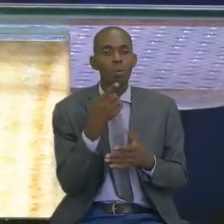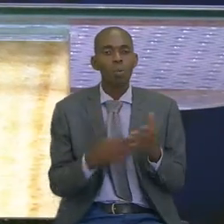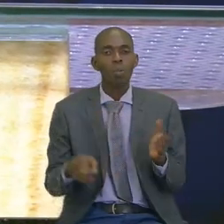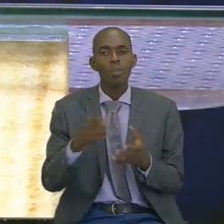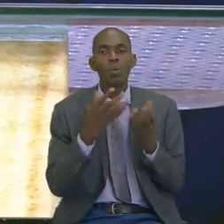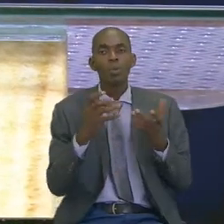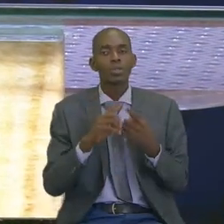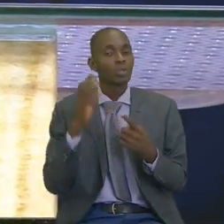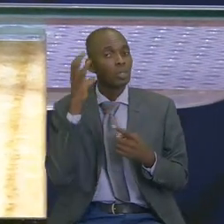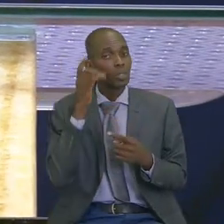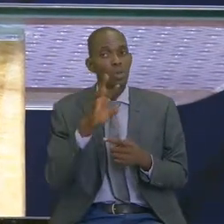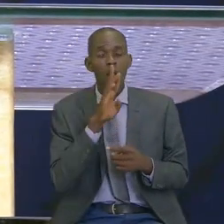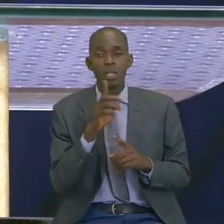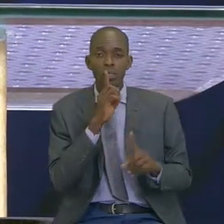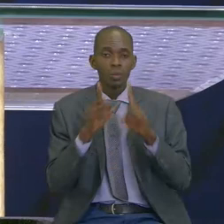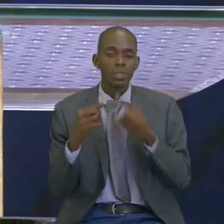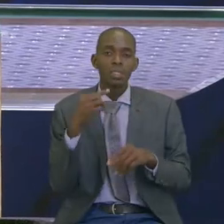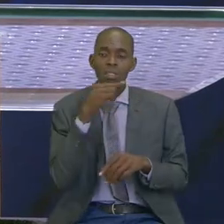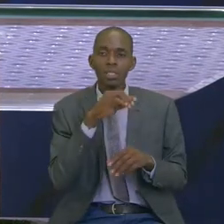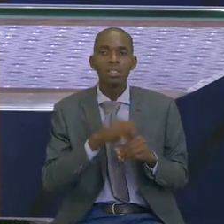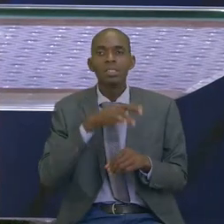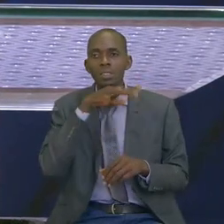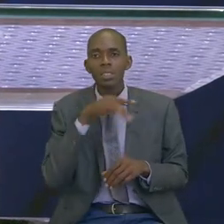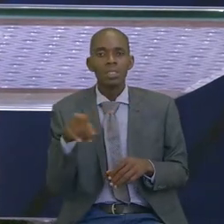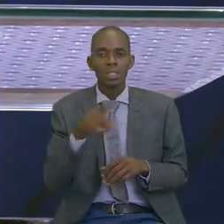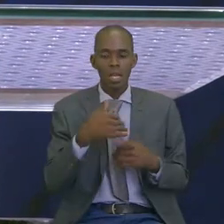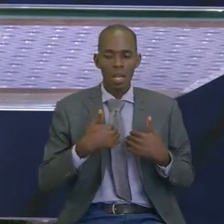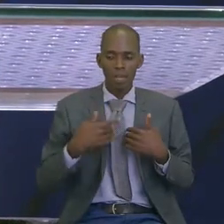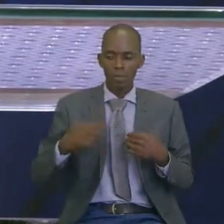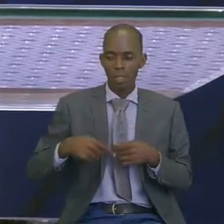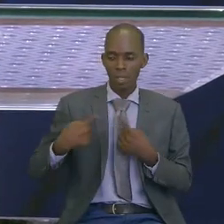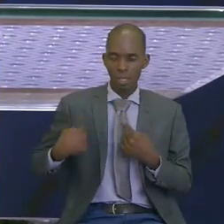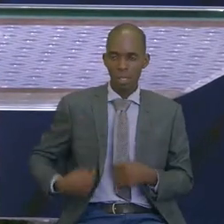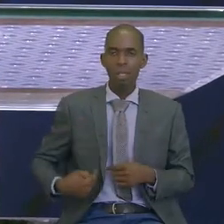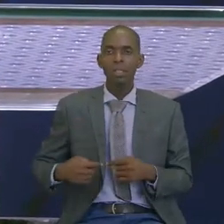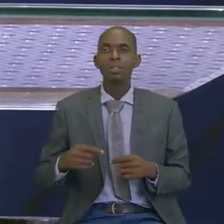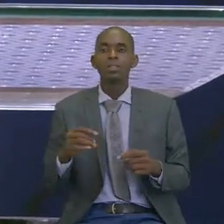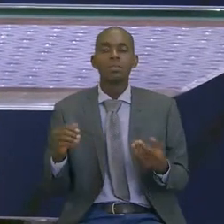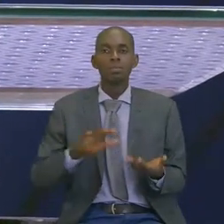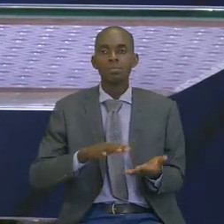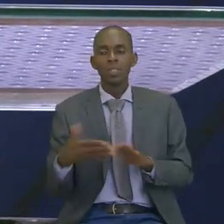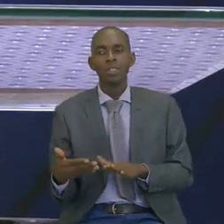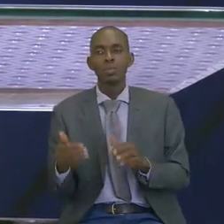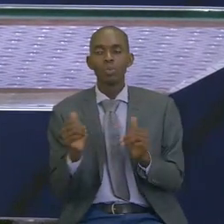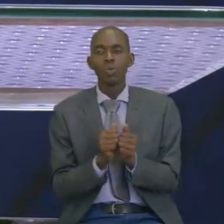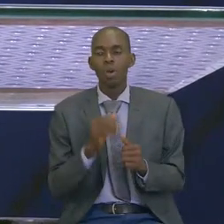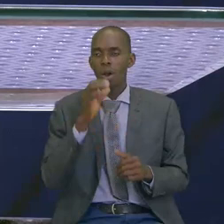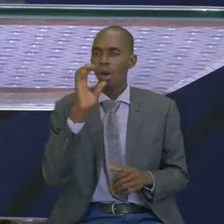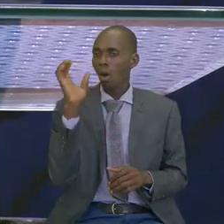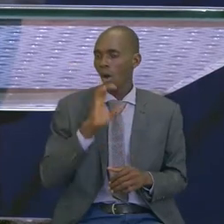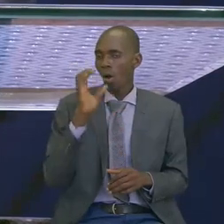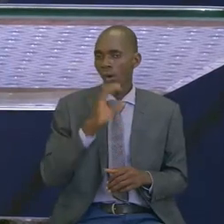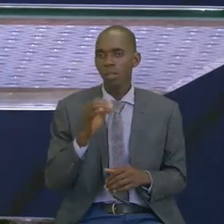hear, they're speaking lies in hypocrisy. They have their conscience seared with a hot iron. I pray we'll stand